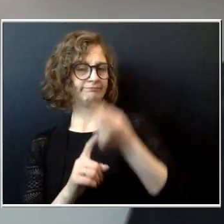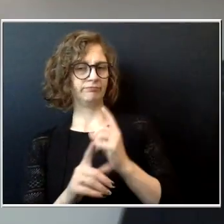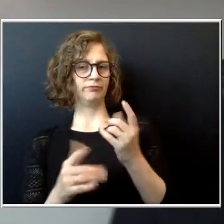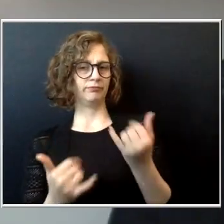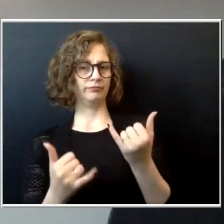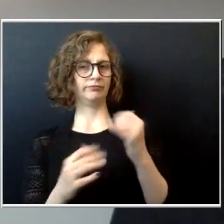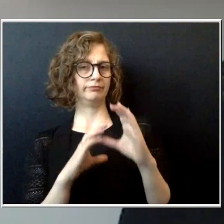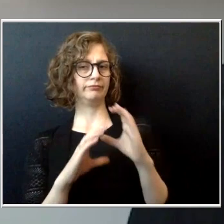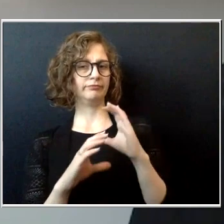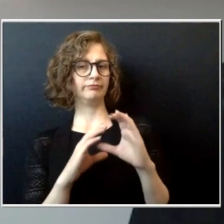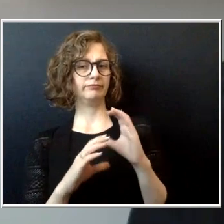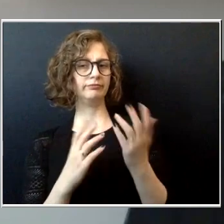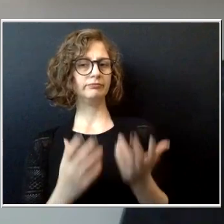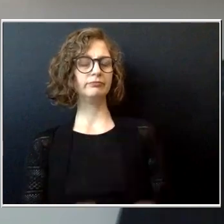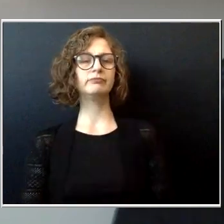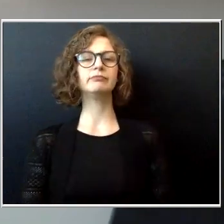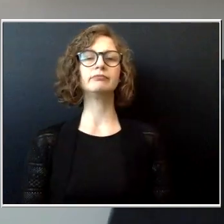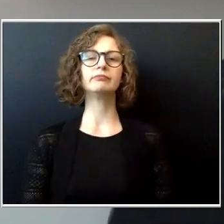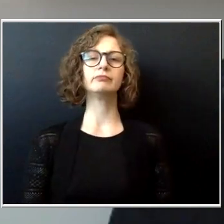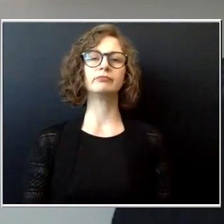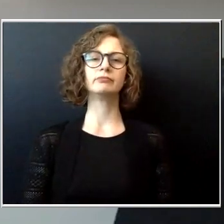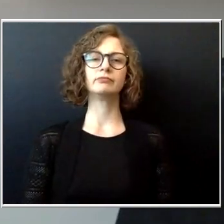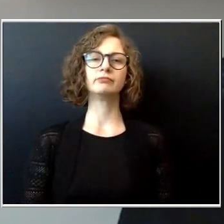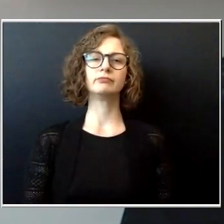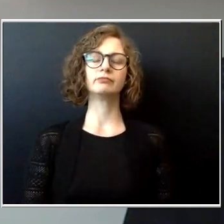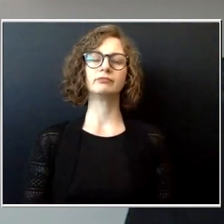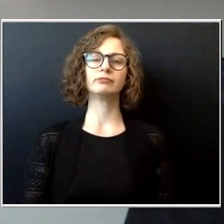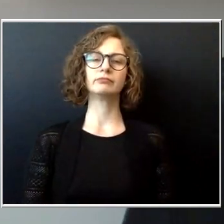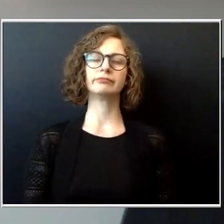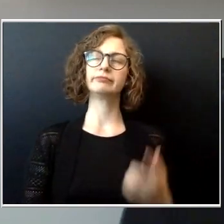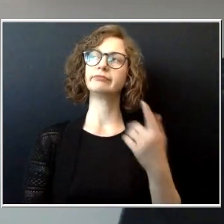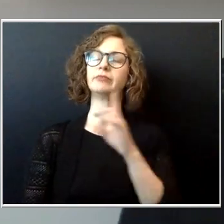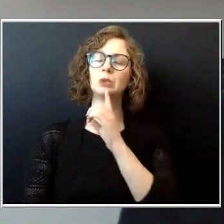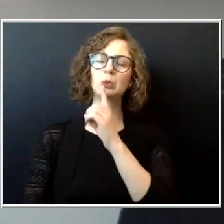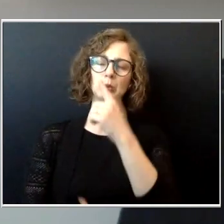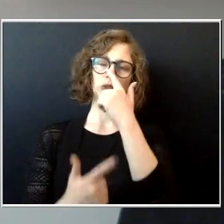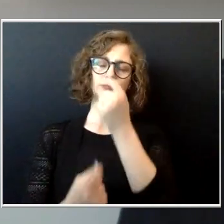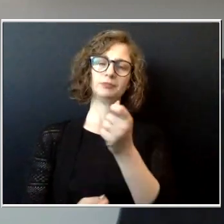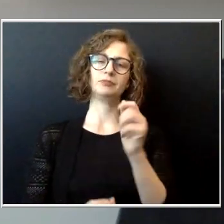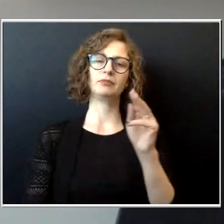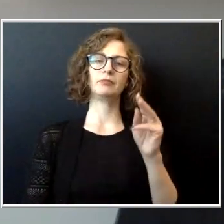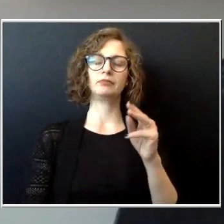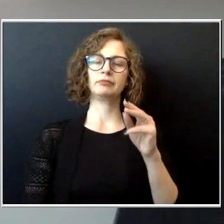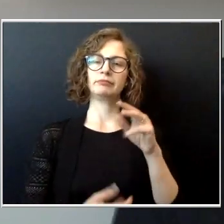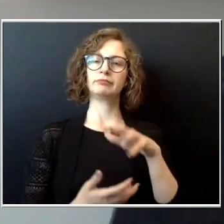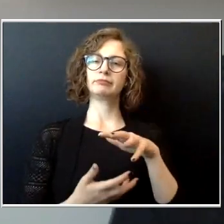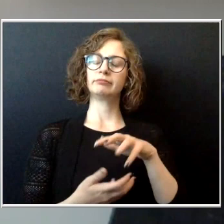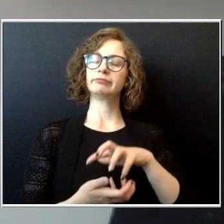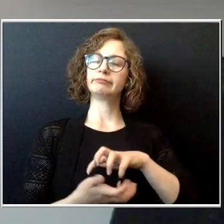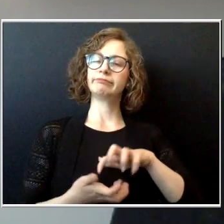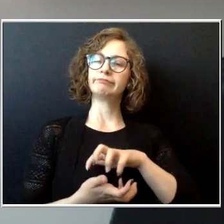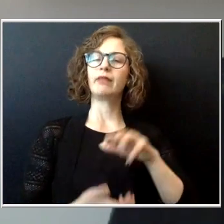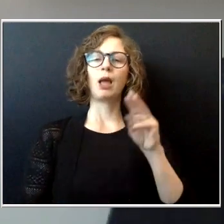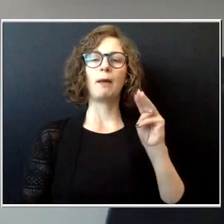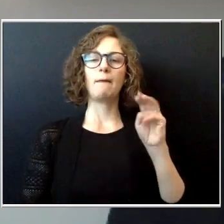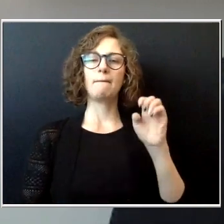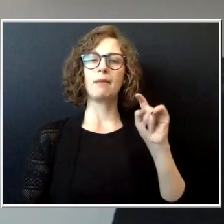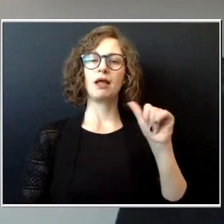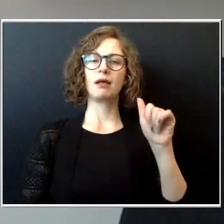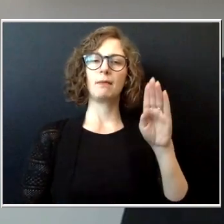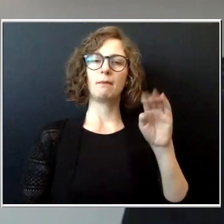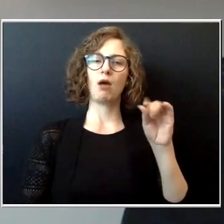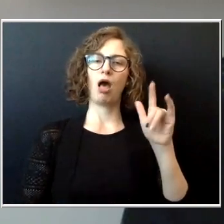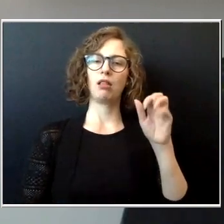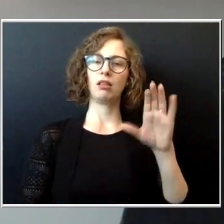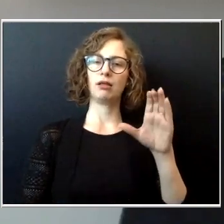Well, we have a real interest in metabolic health and how that influences cancer. I think, but it also comes